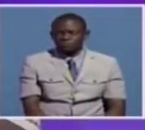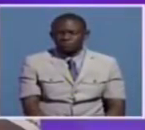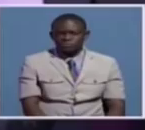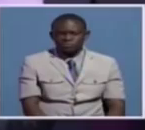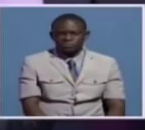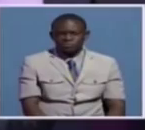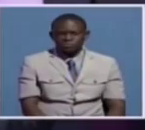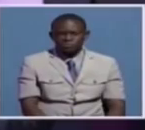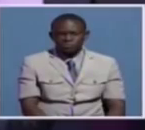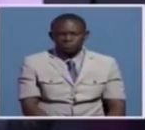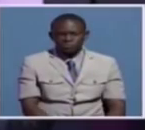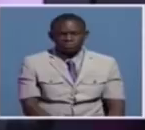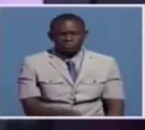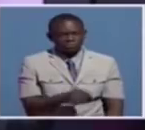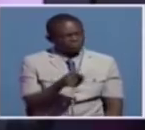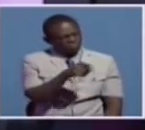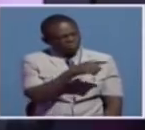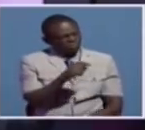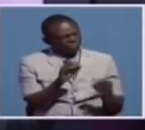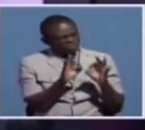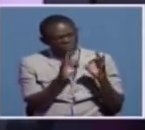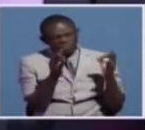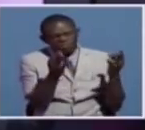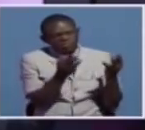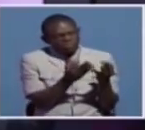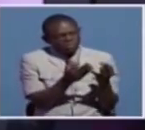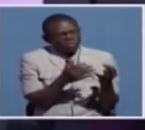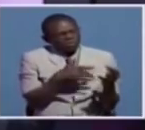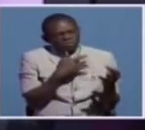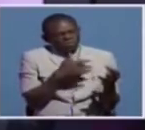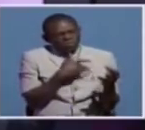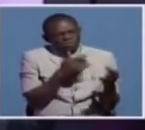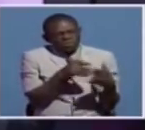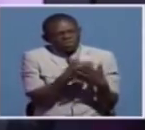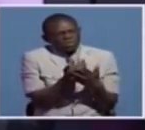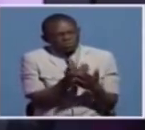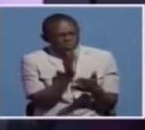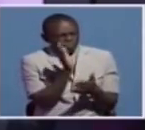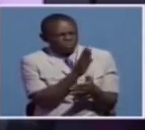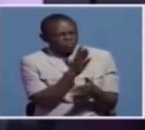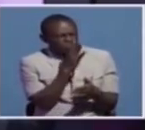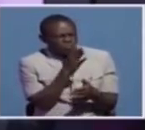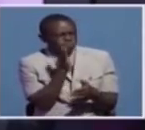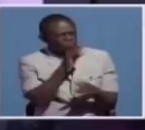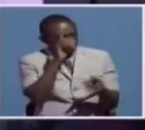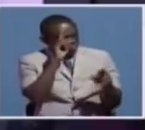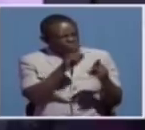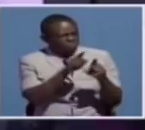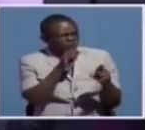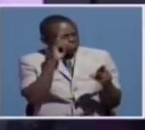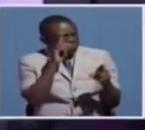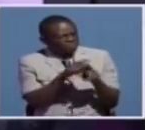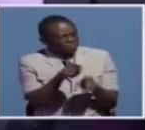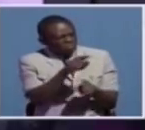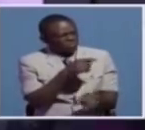Did you feel as a family at that point, you, your mother, and probably your brothers, did you feel it